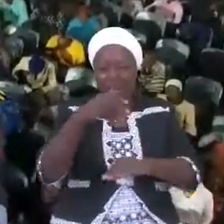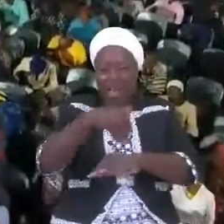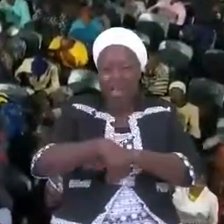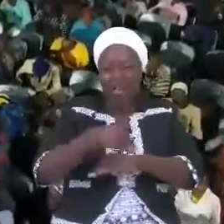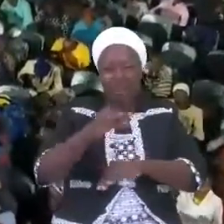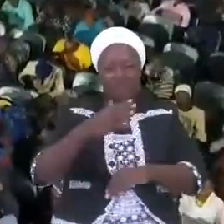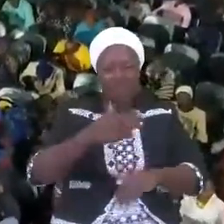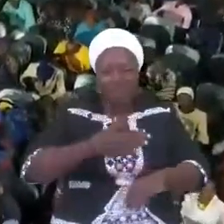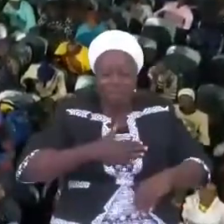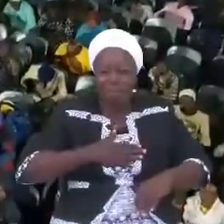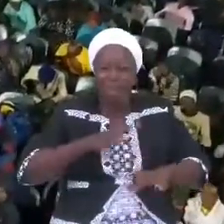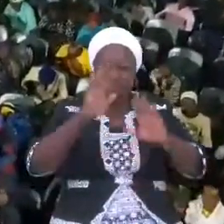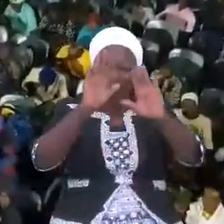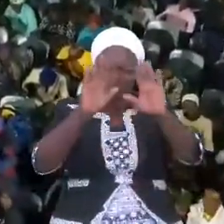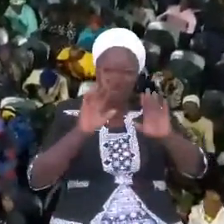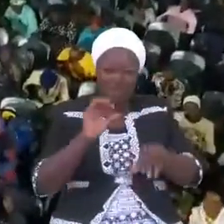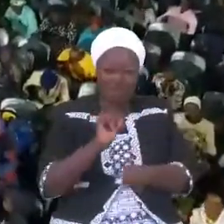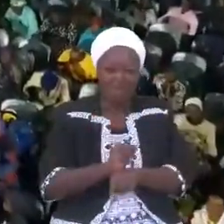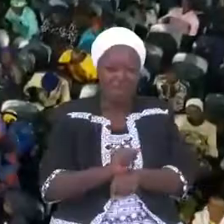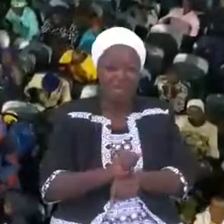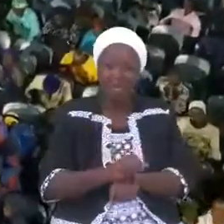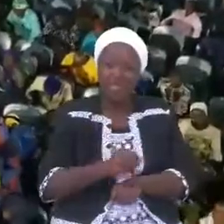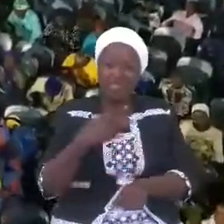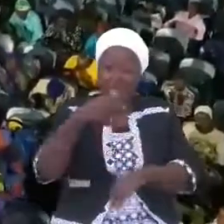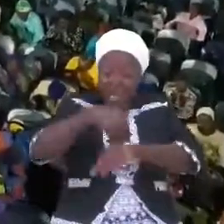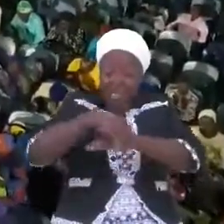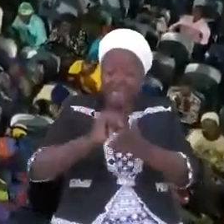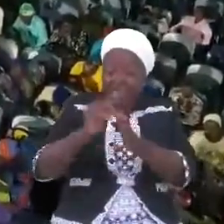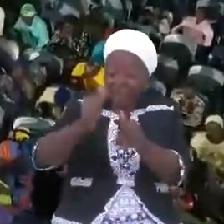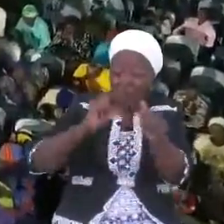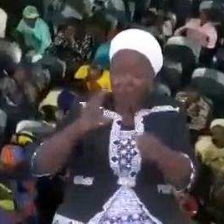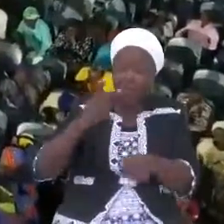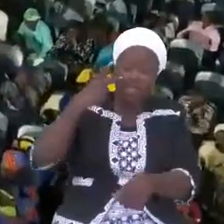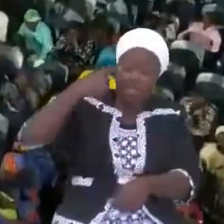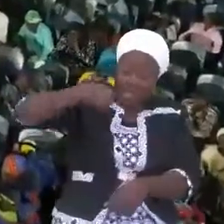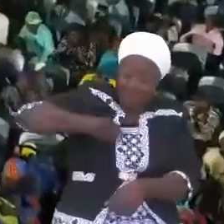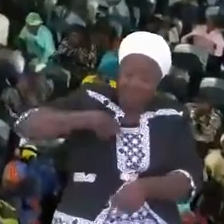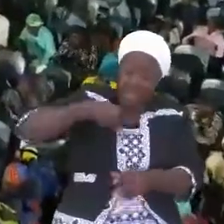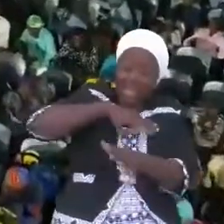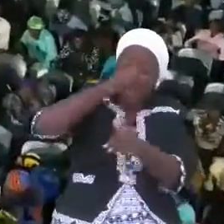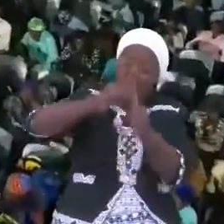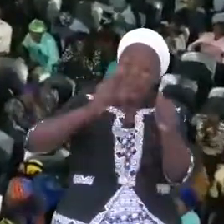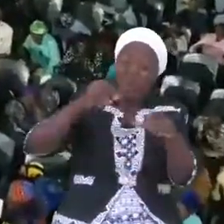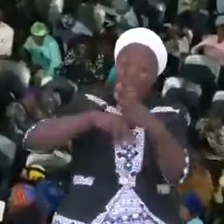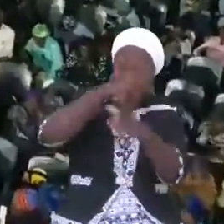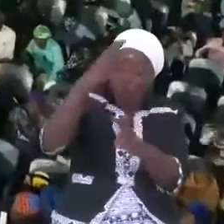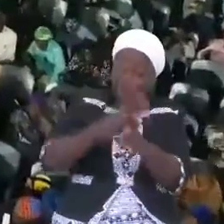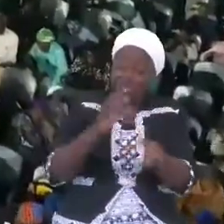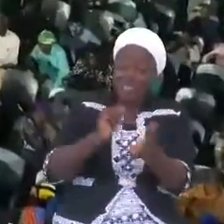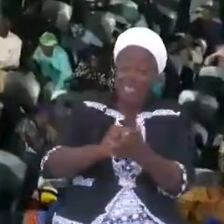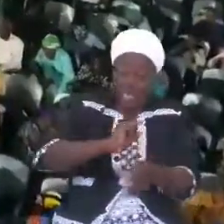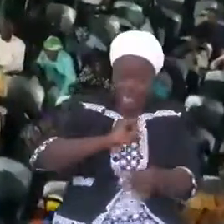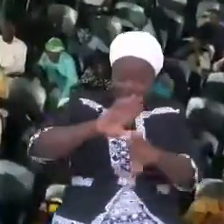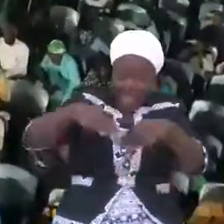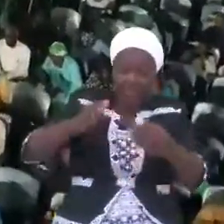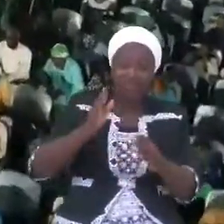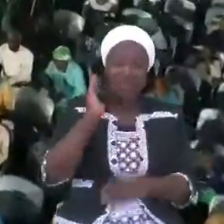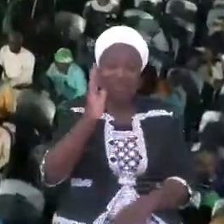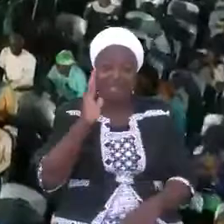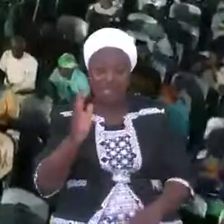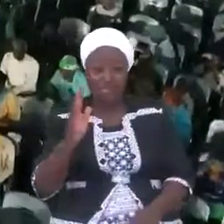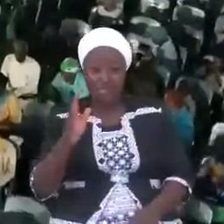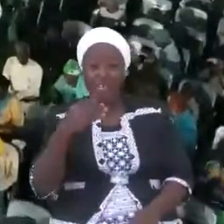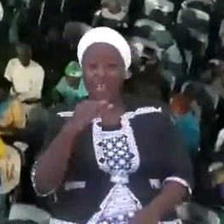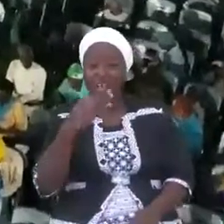And our converts, the convert of the Lord, our brethren who are joining the church of the Lord,